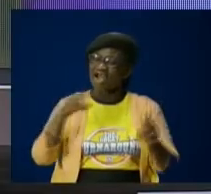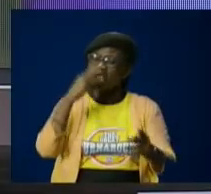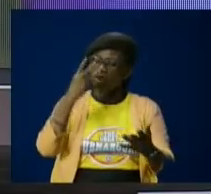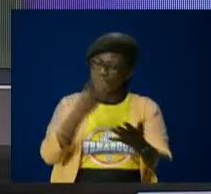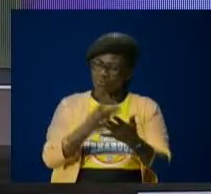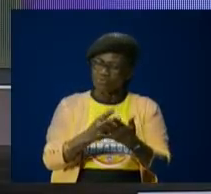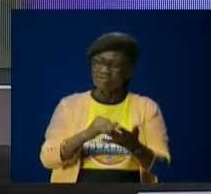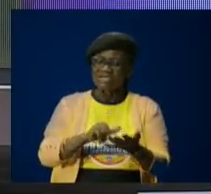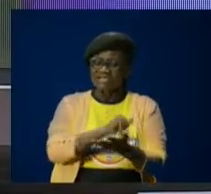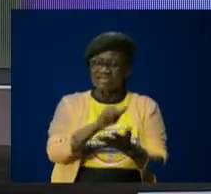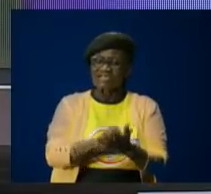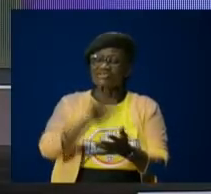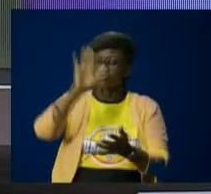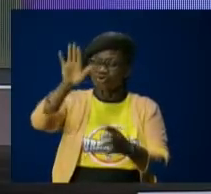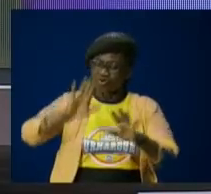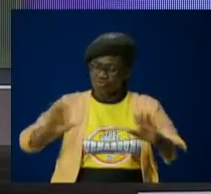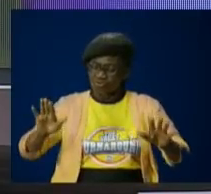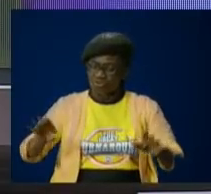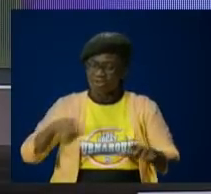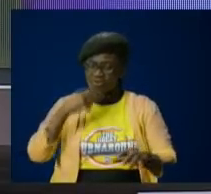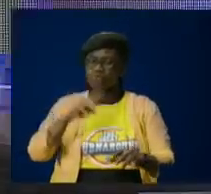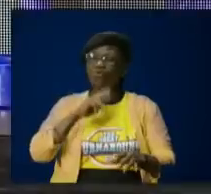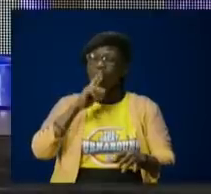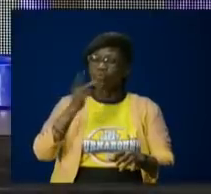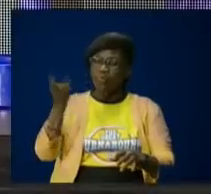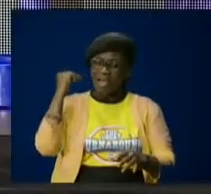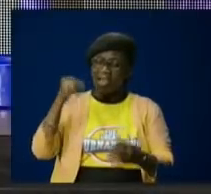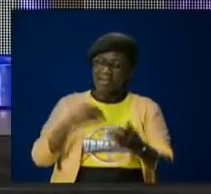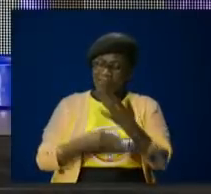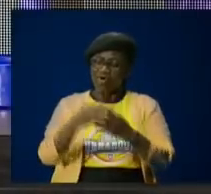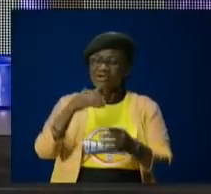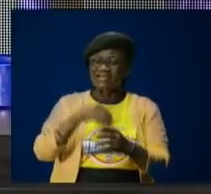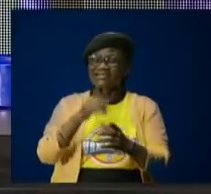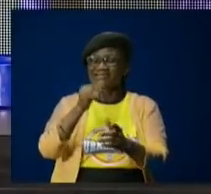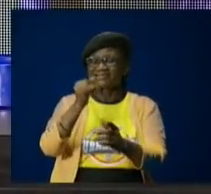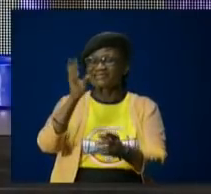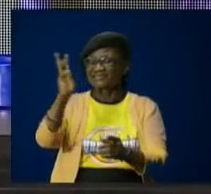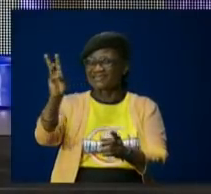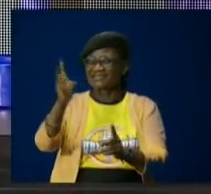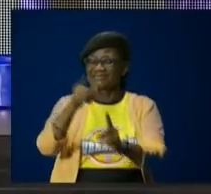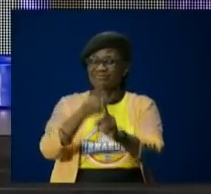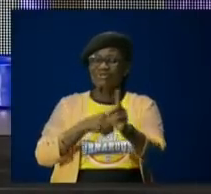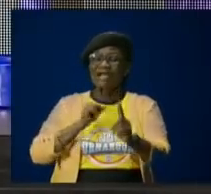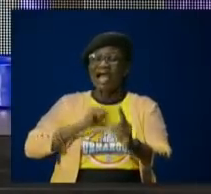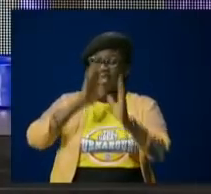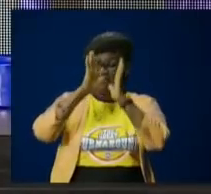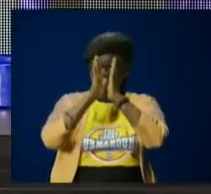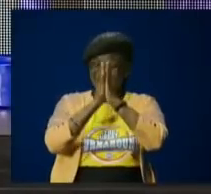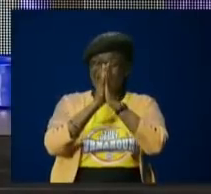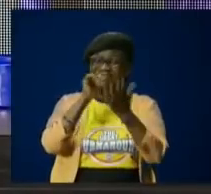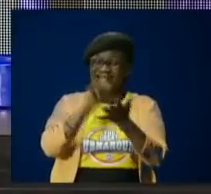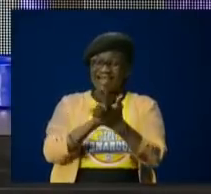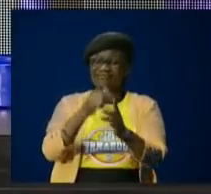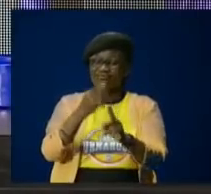These your children who are born in the sixth month, I pray that from now